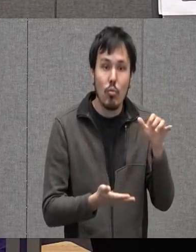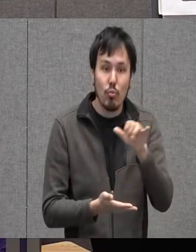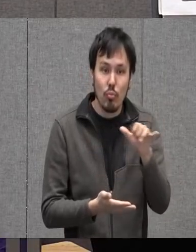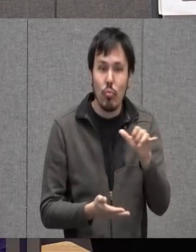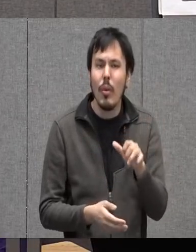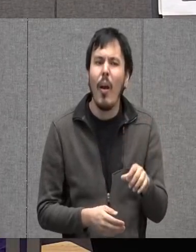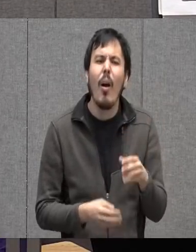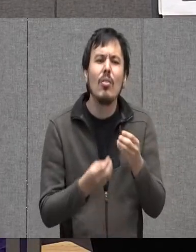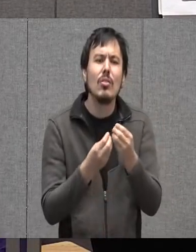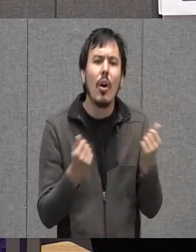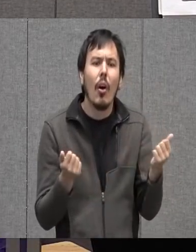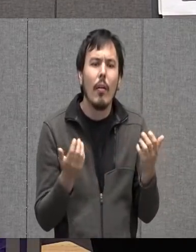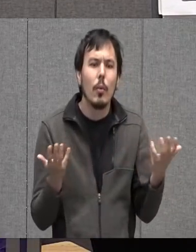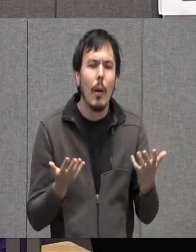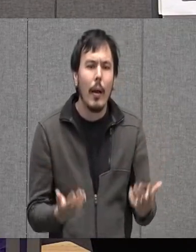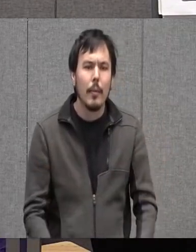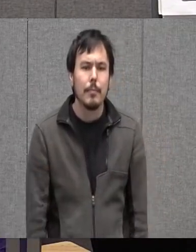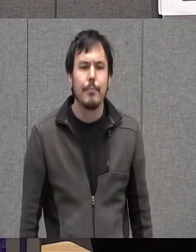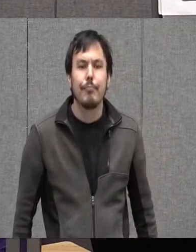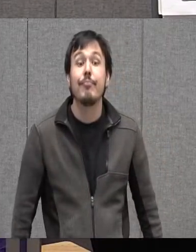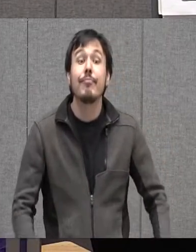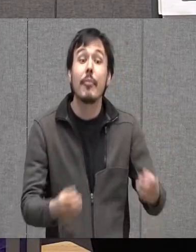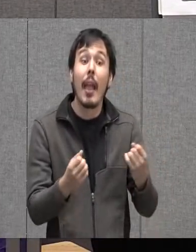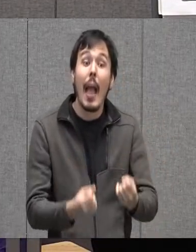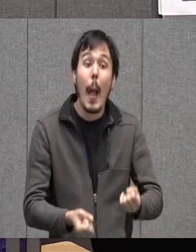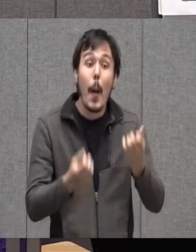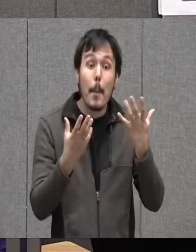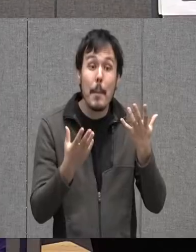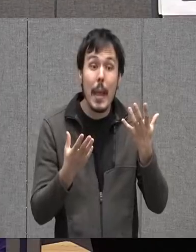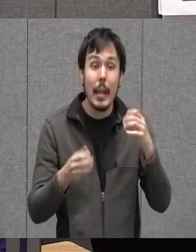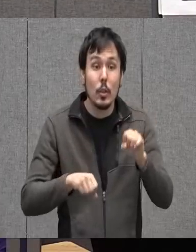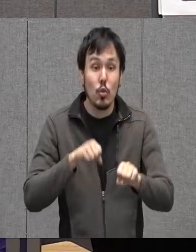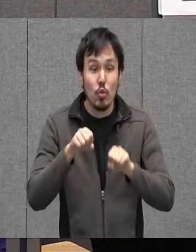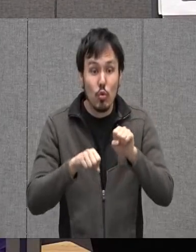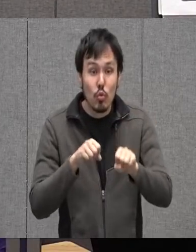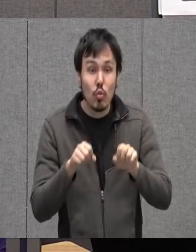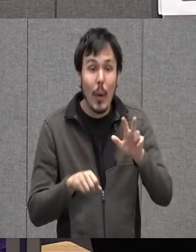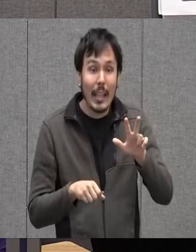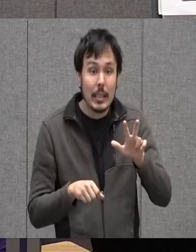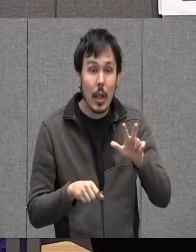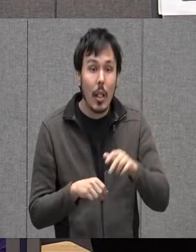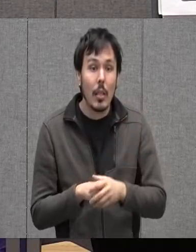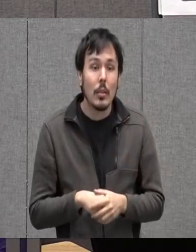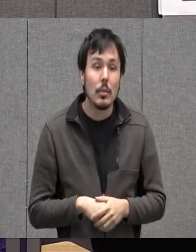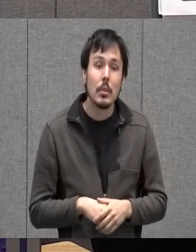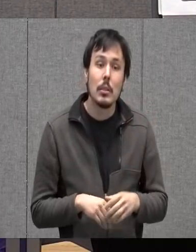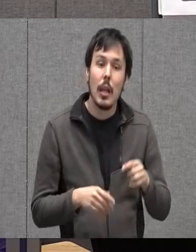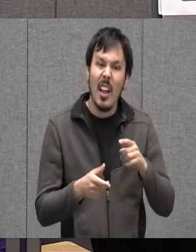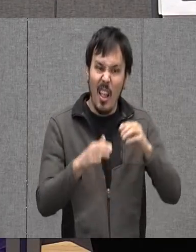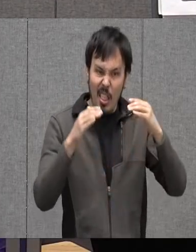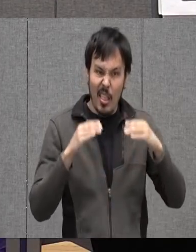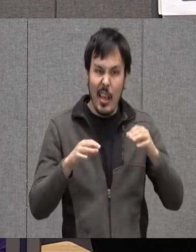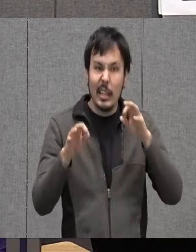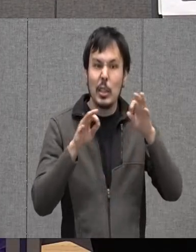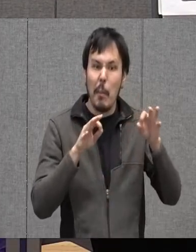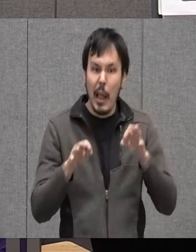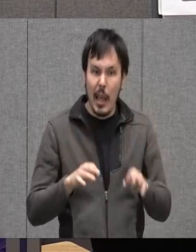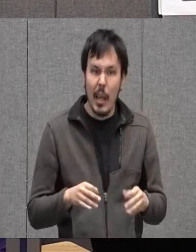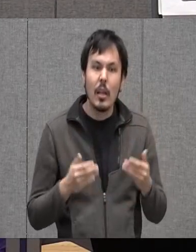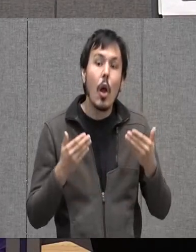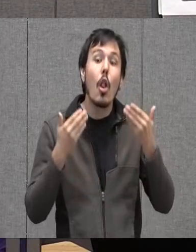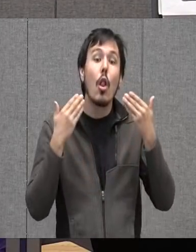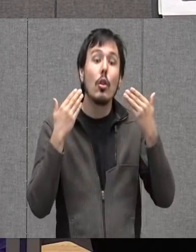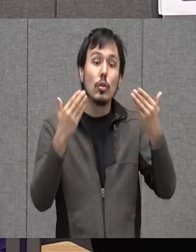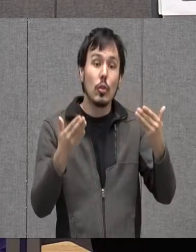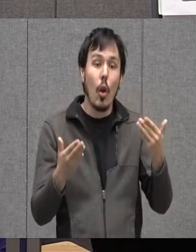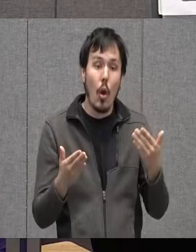solve? How many tricycles? And then explain. So let's go ahead